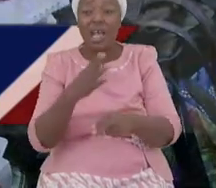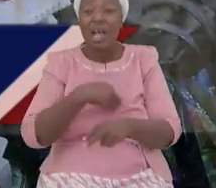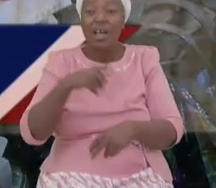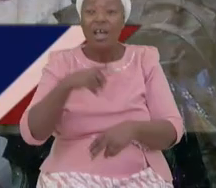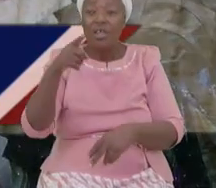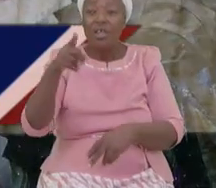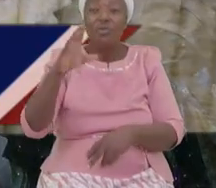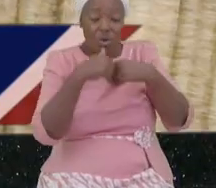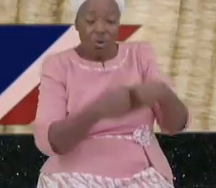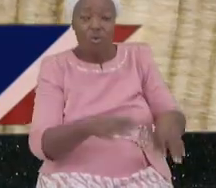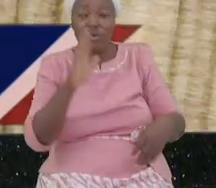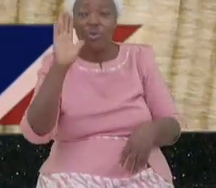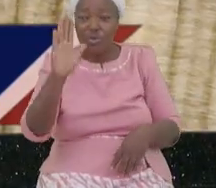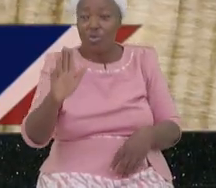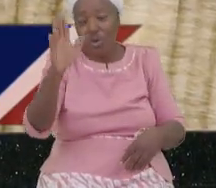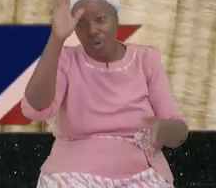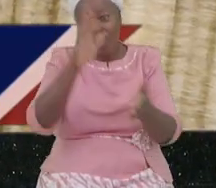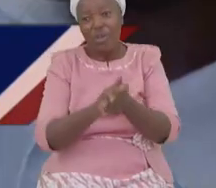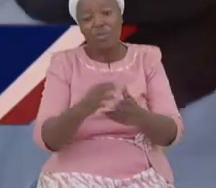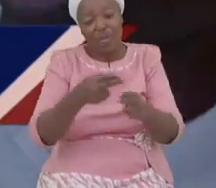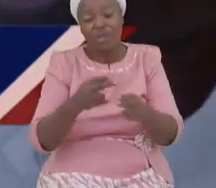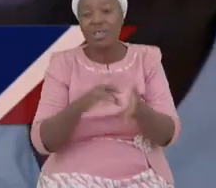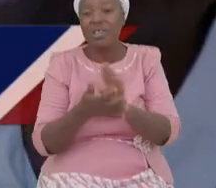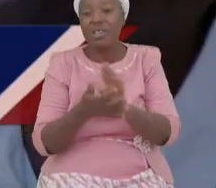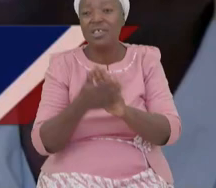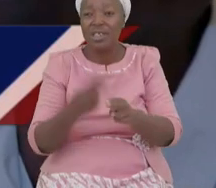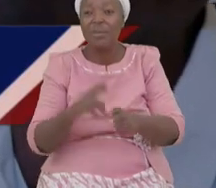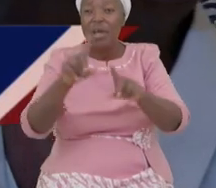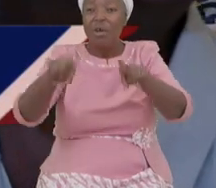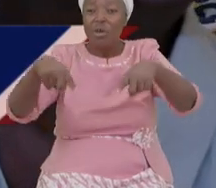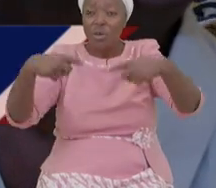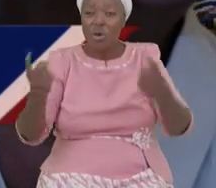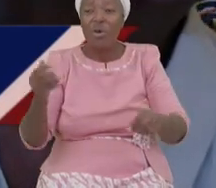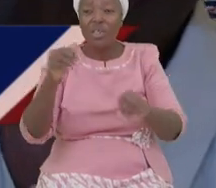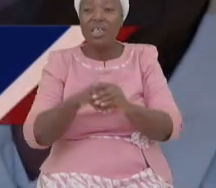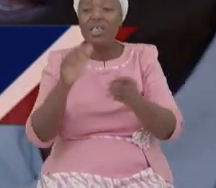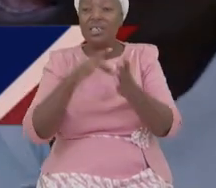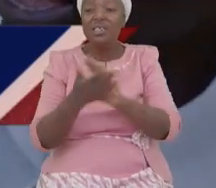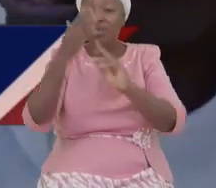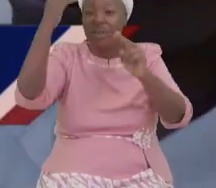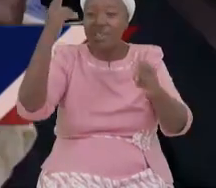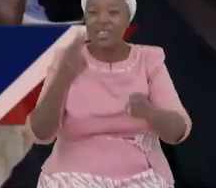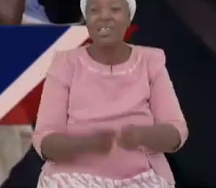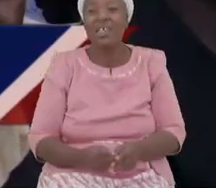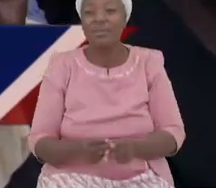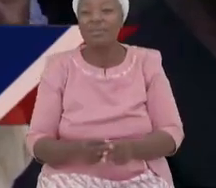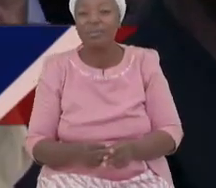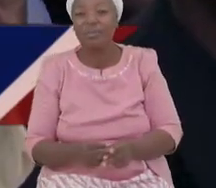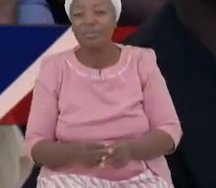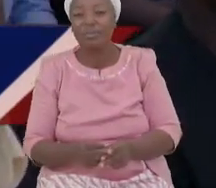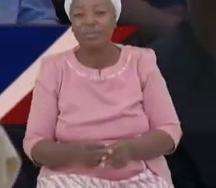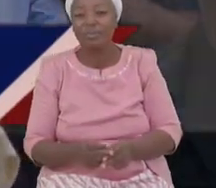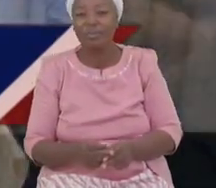lose your husband prematurely. Gone in Jesus' name.